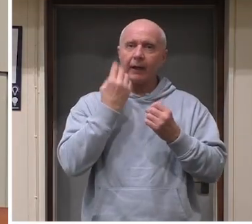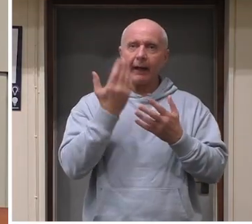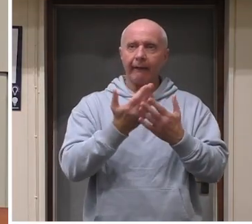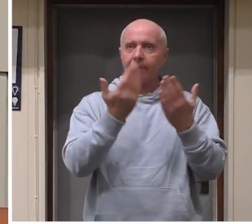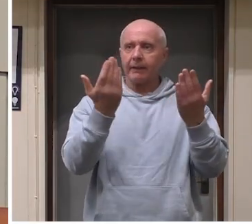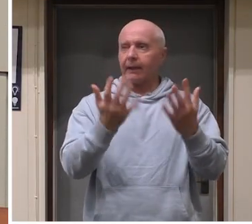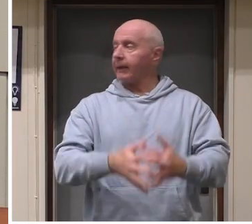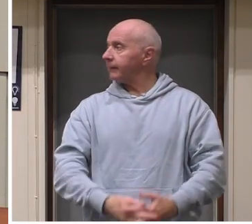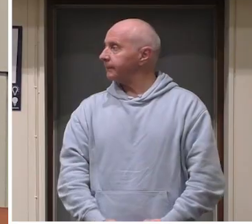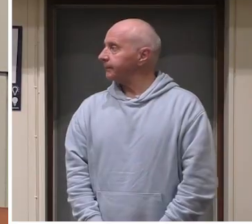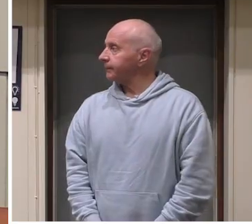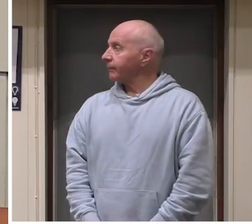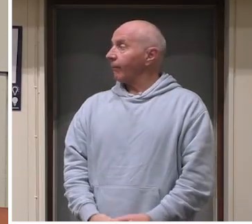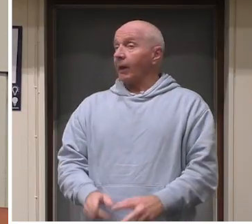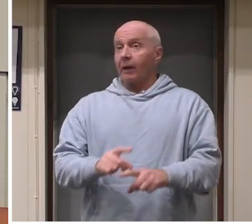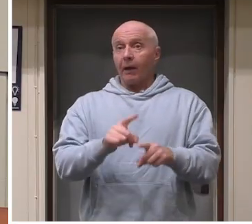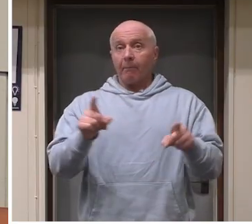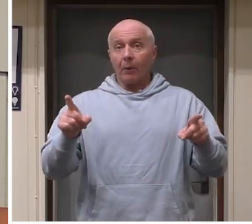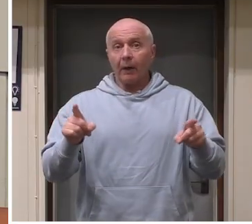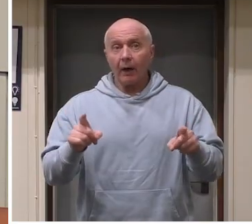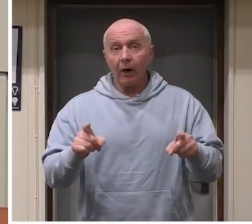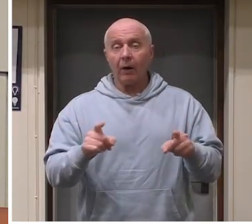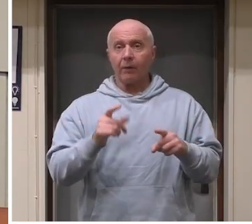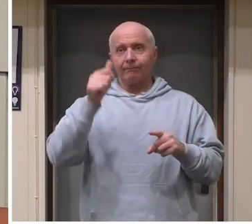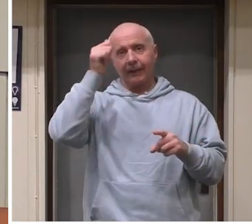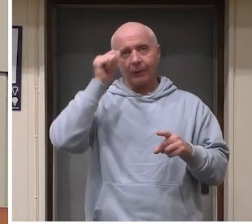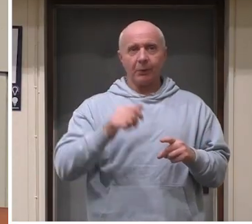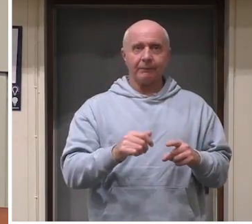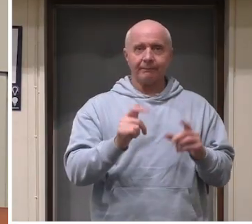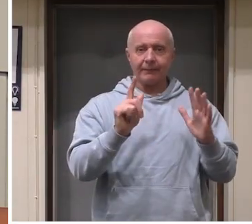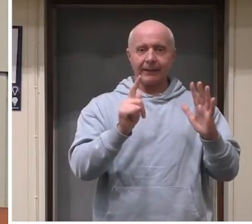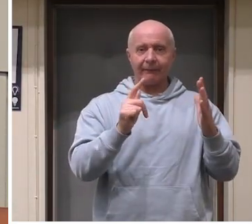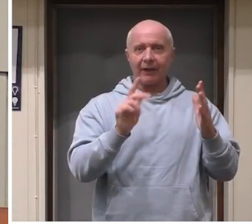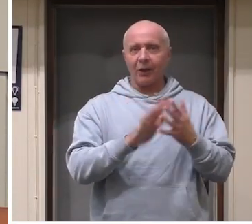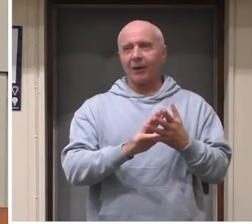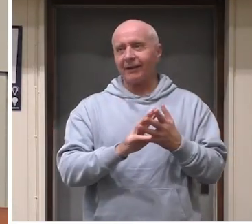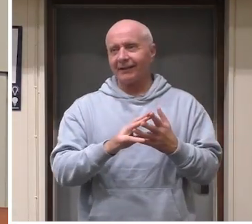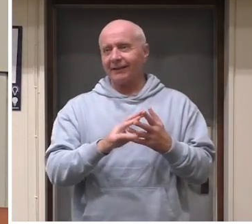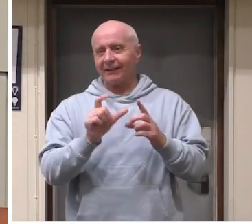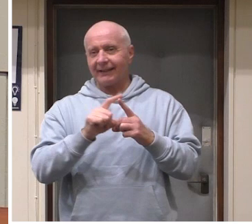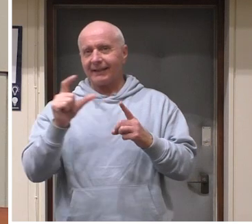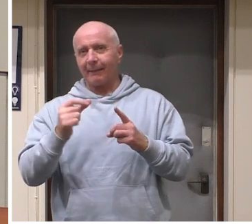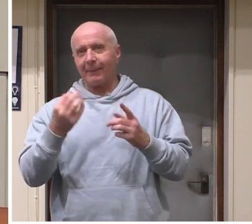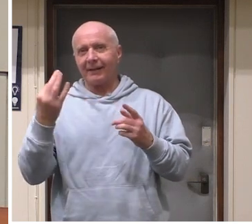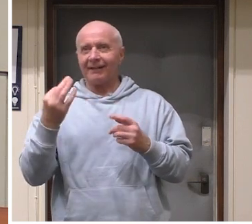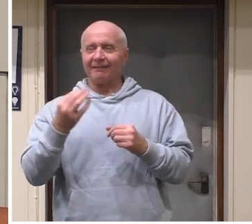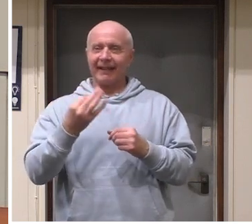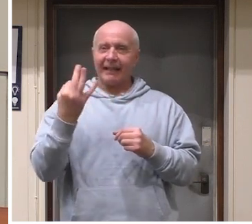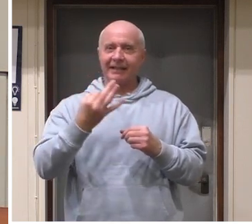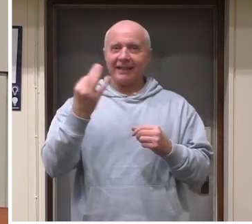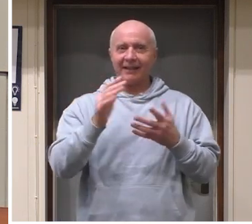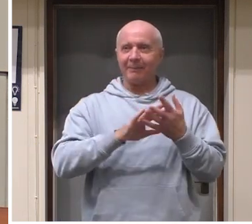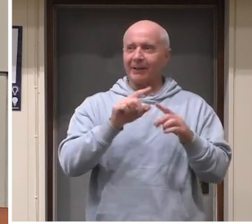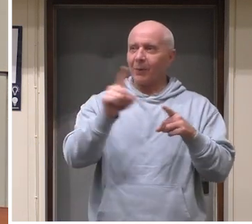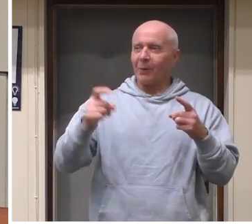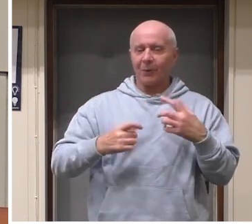But I'm also extremely well aware that this is a 7 p.m. talk on the 18th of December, which means the holidays are calling and